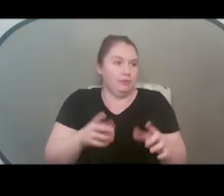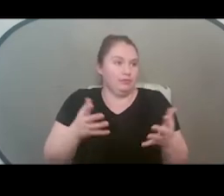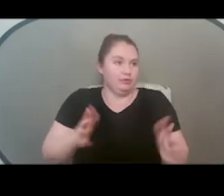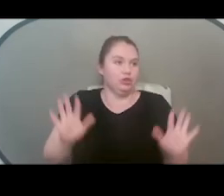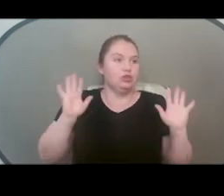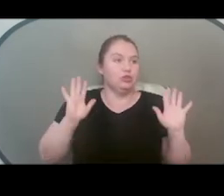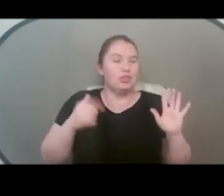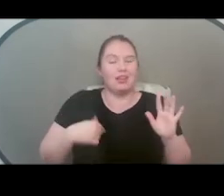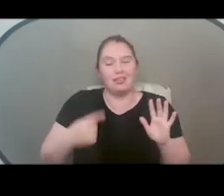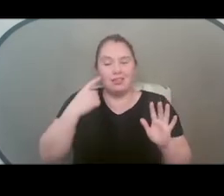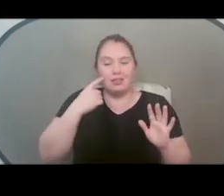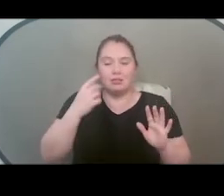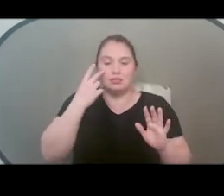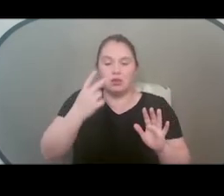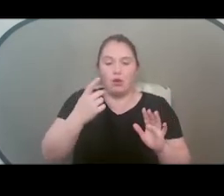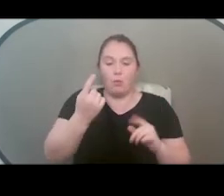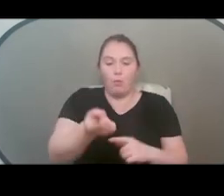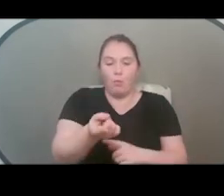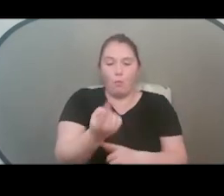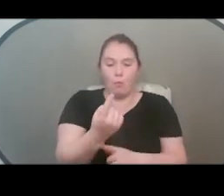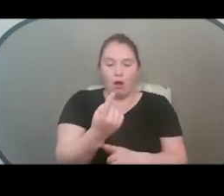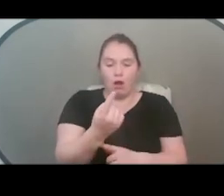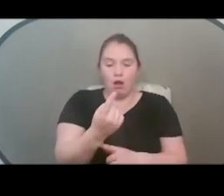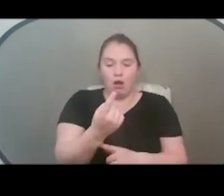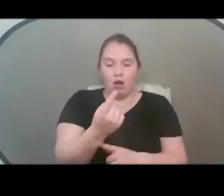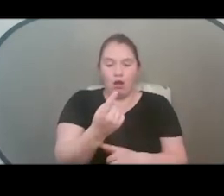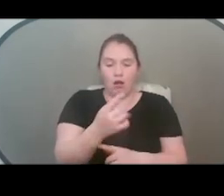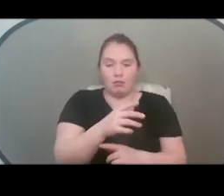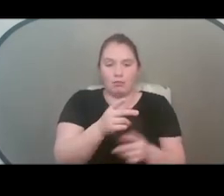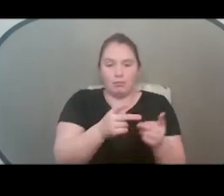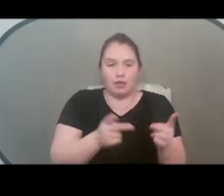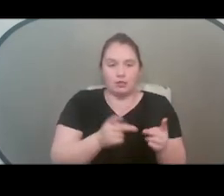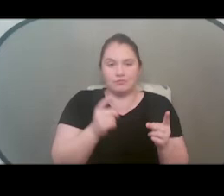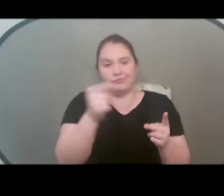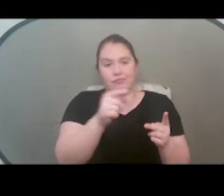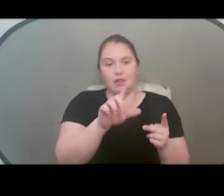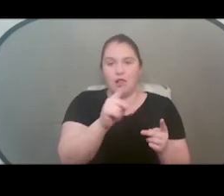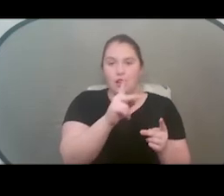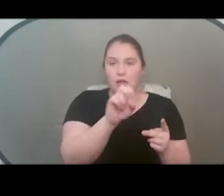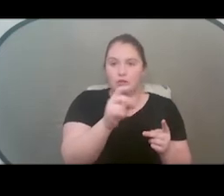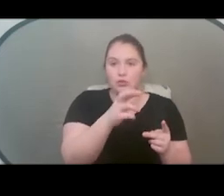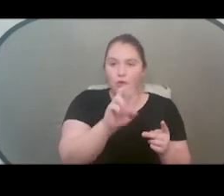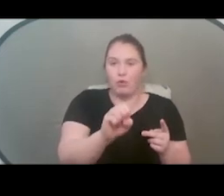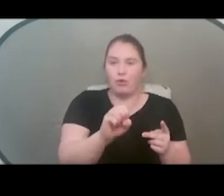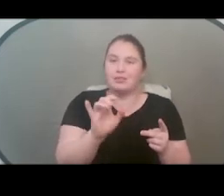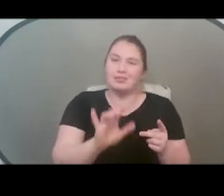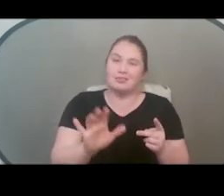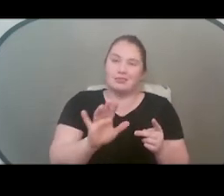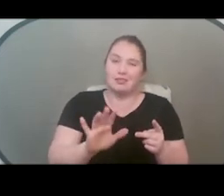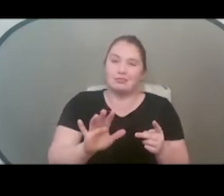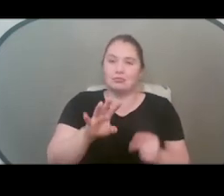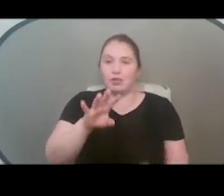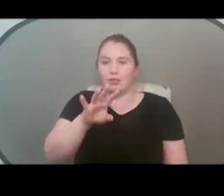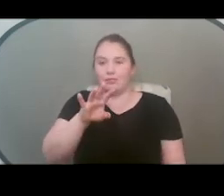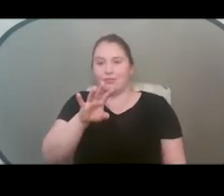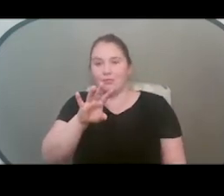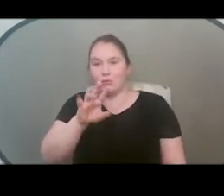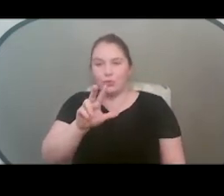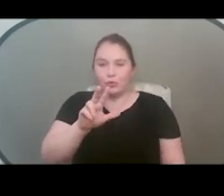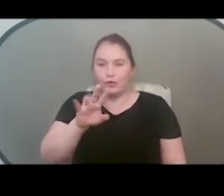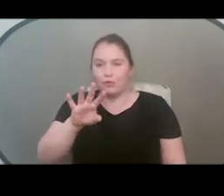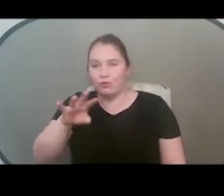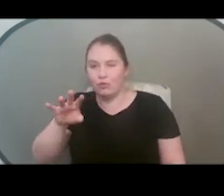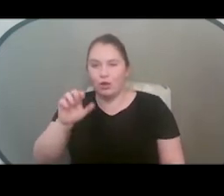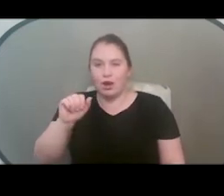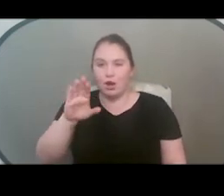over there by a dialysis place on Lake Shore. That was like 44 acres. I think that